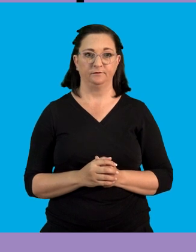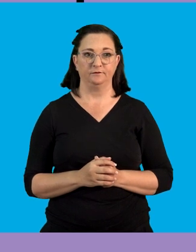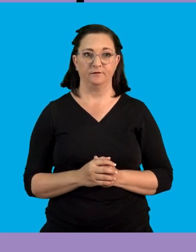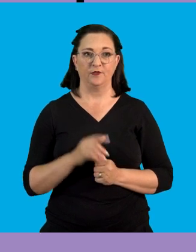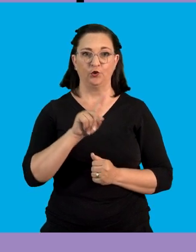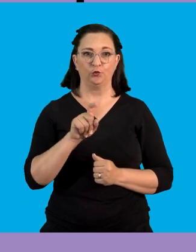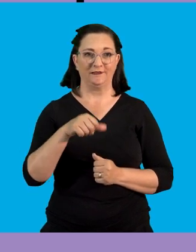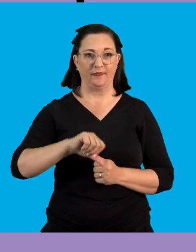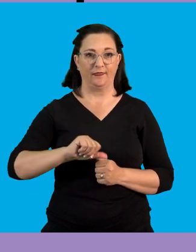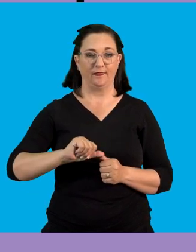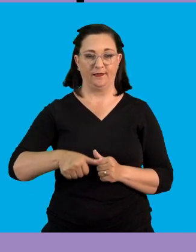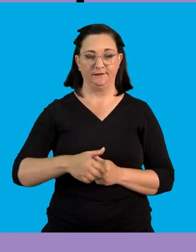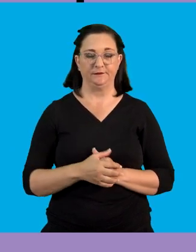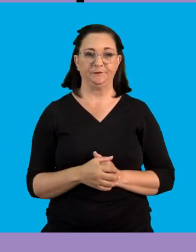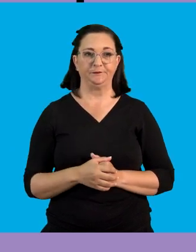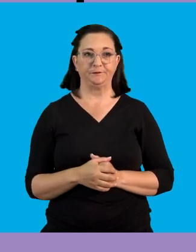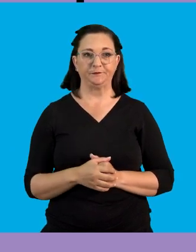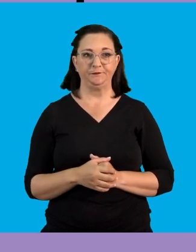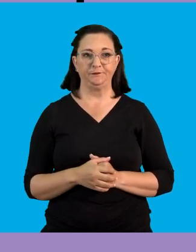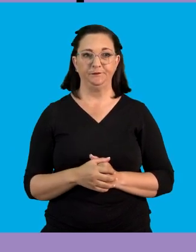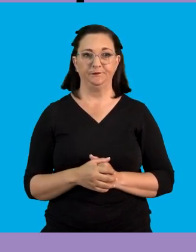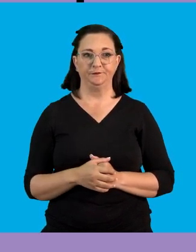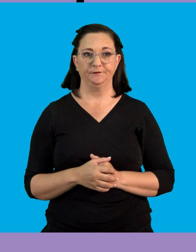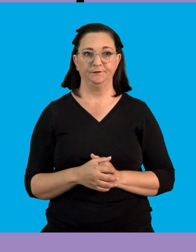Let's look at the next question.